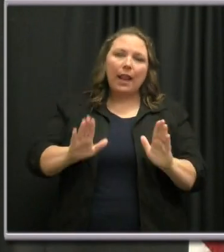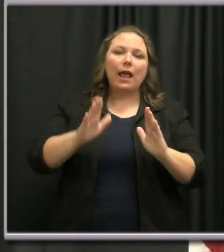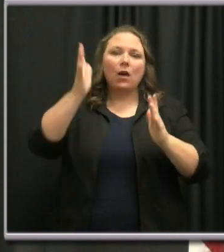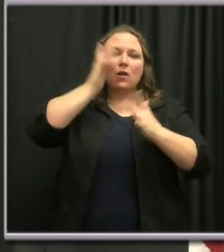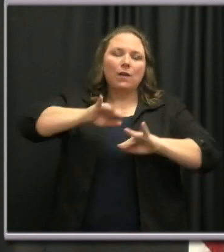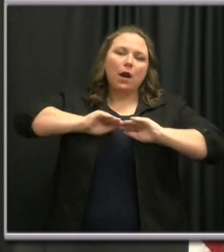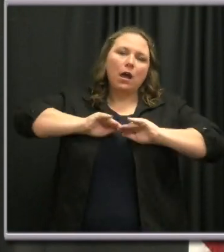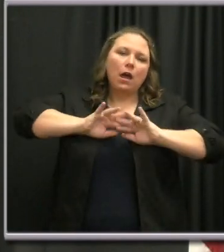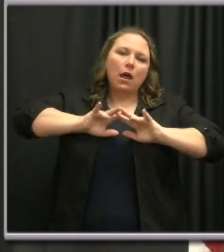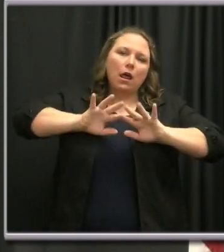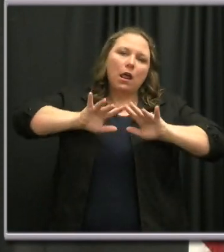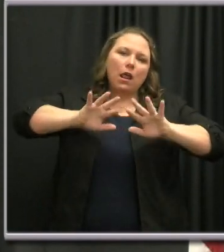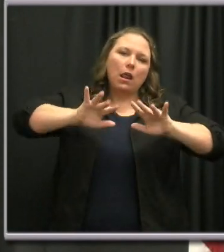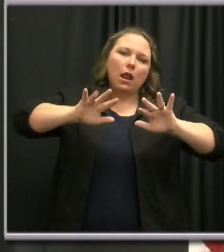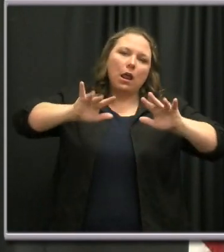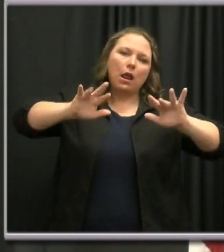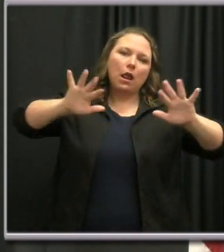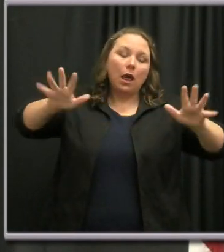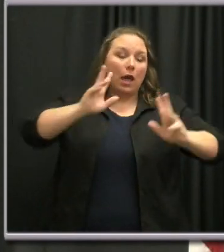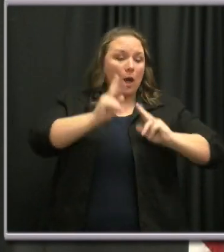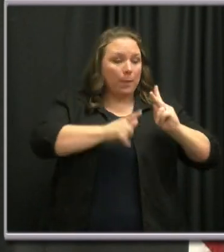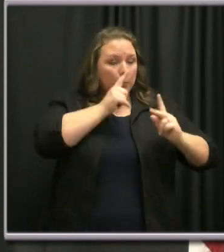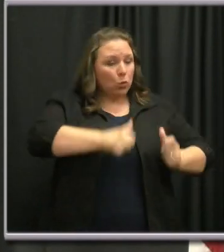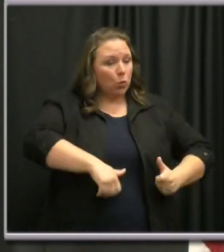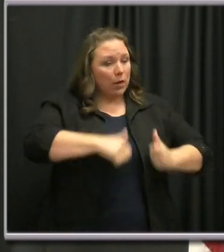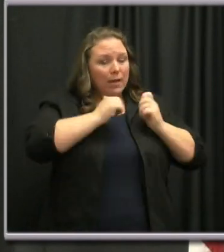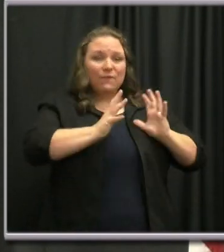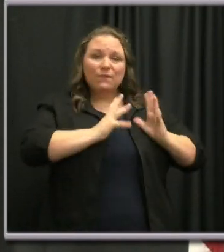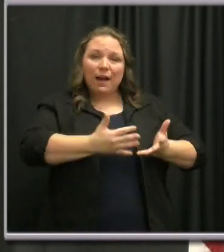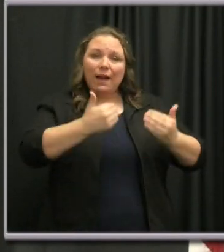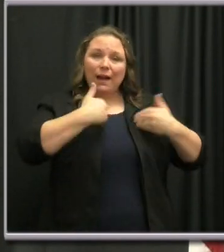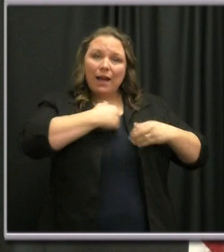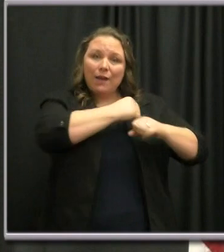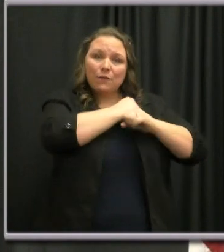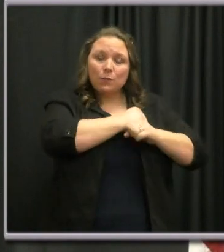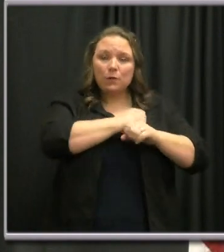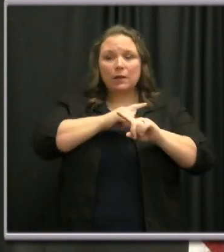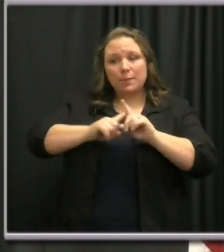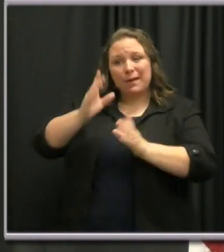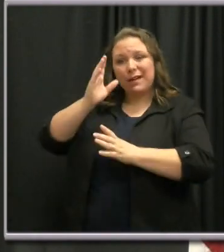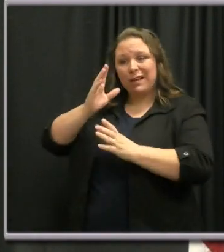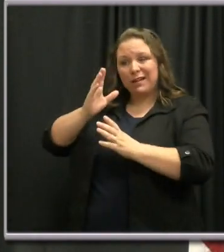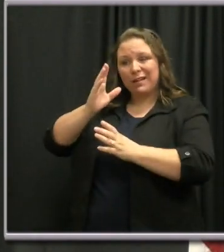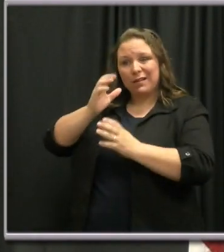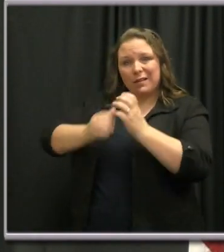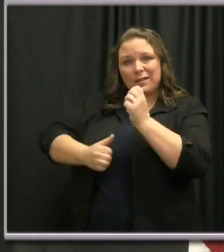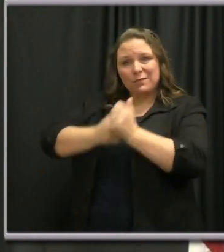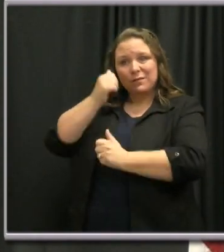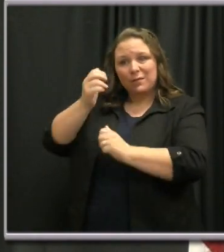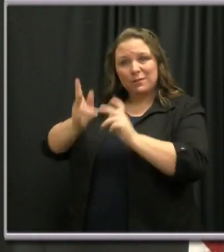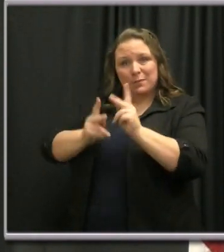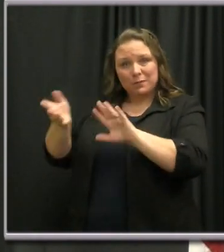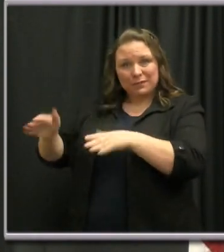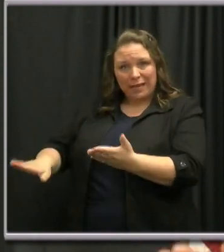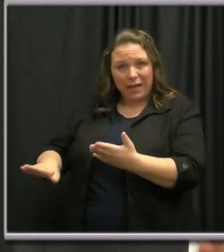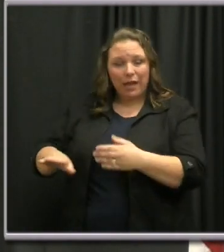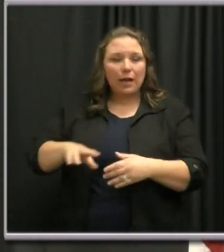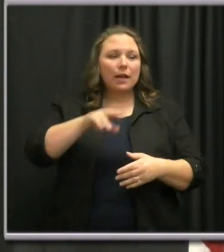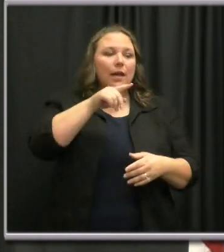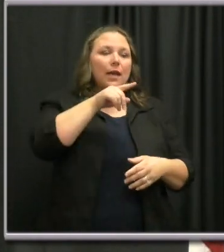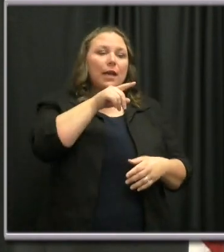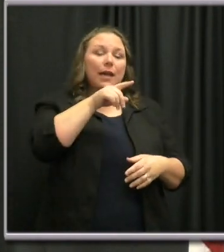population. Those that survive would survive with immunity. And now, when that virus appears again, it would not spread through